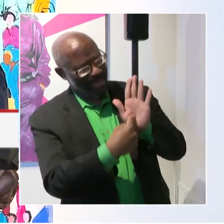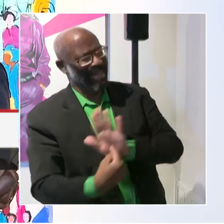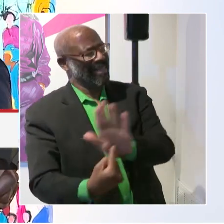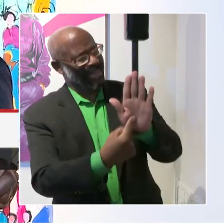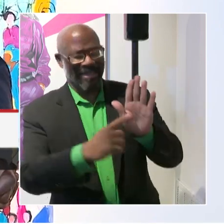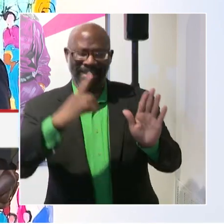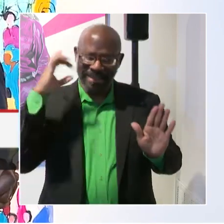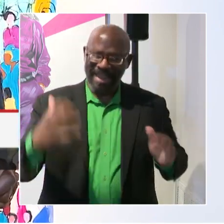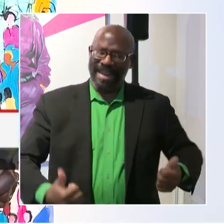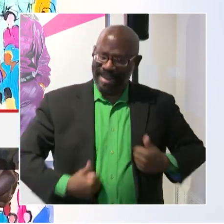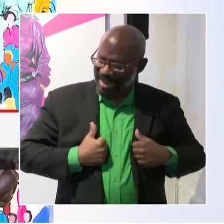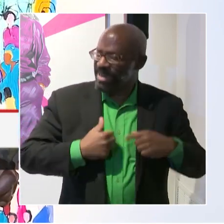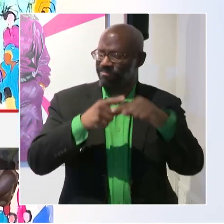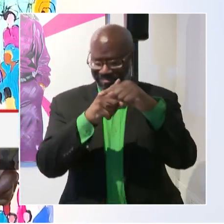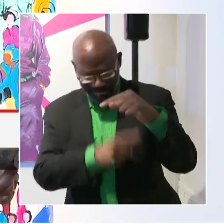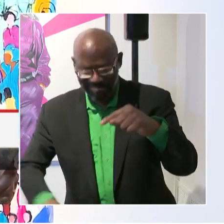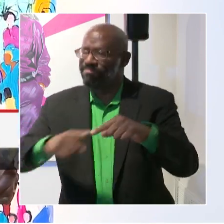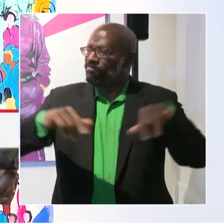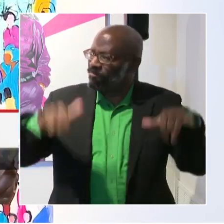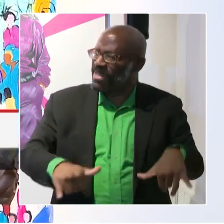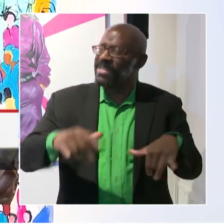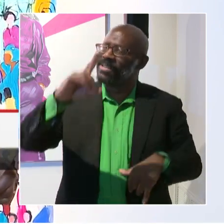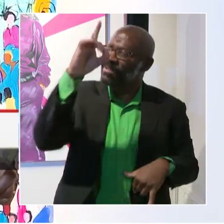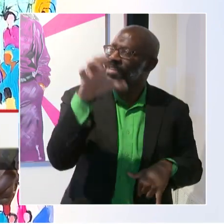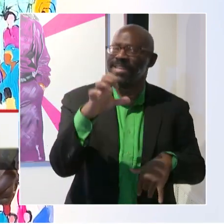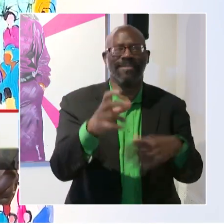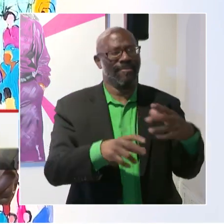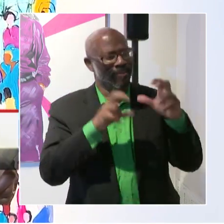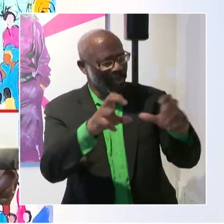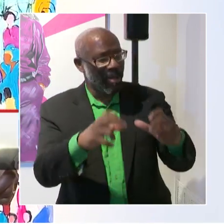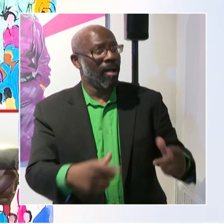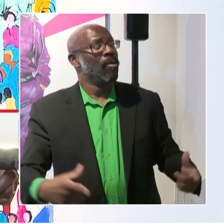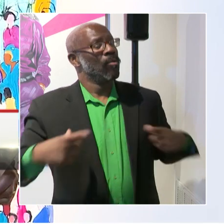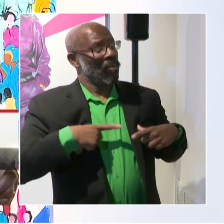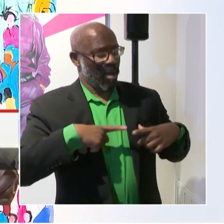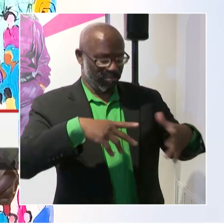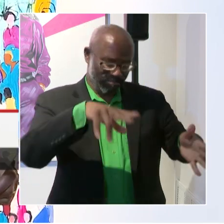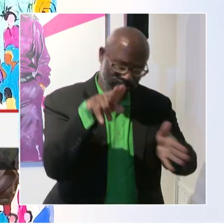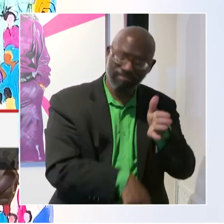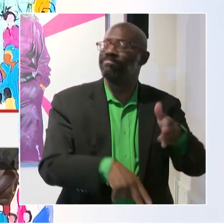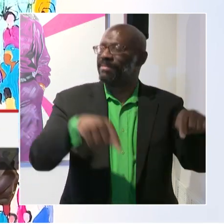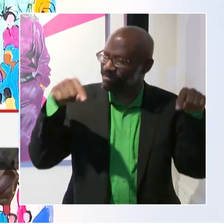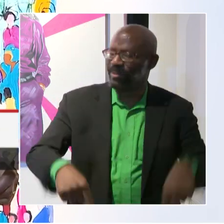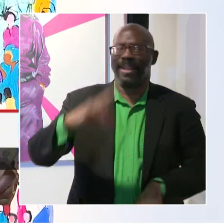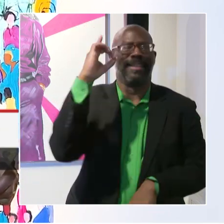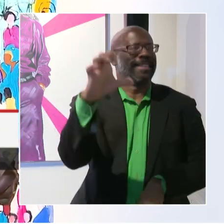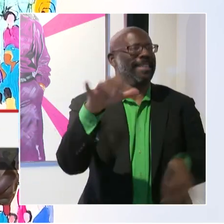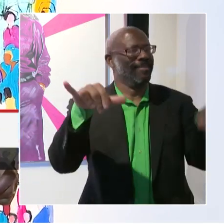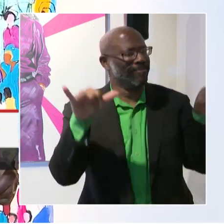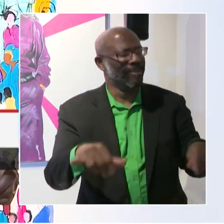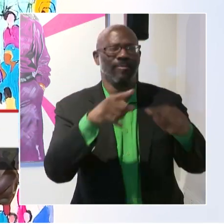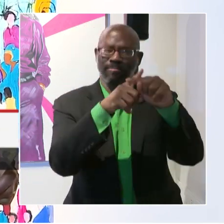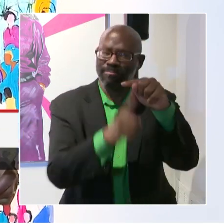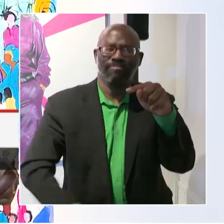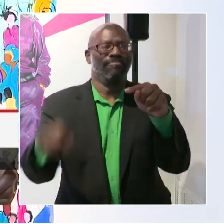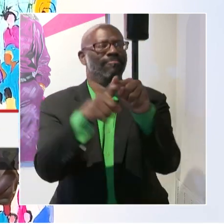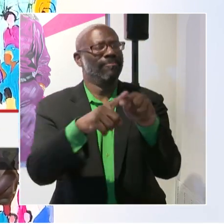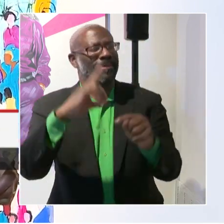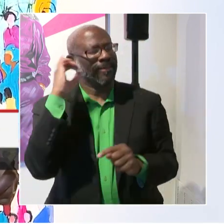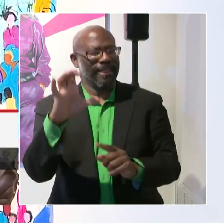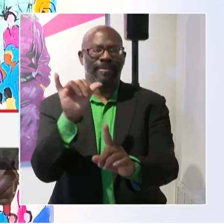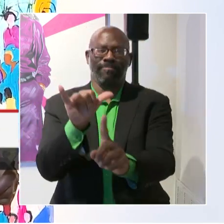retire here because of all the things that we offer here in the District of Columbia. So that got me really excited. I am delighted to be